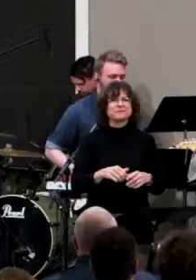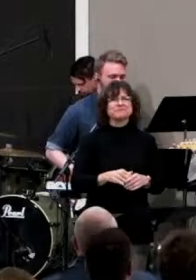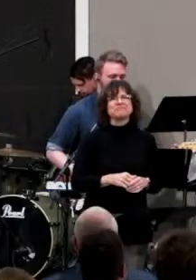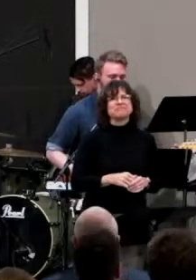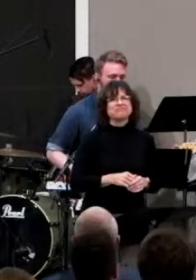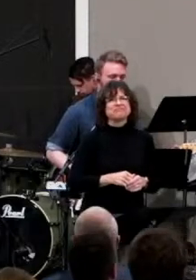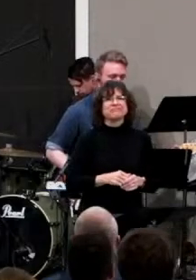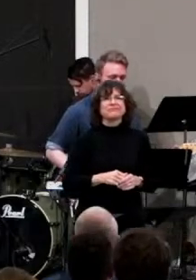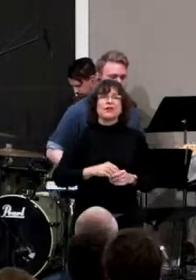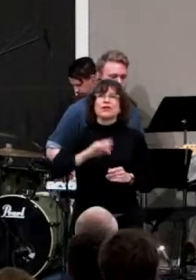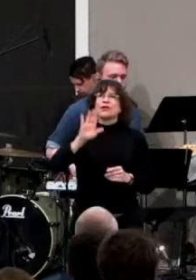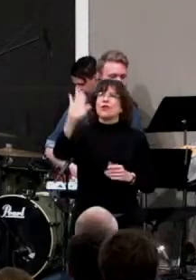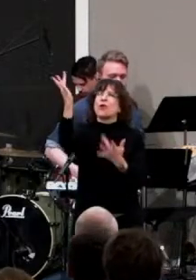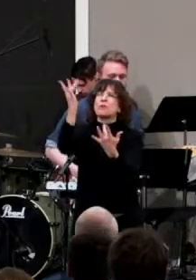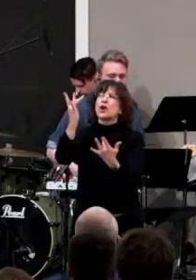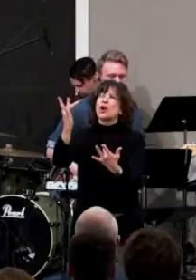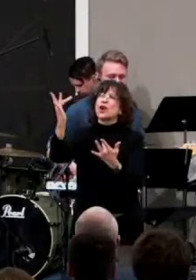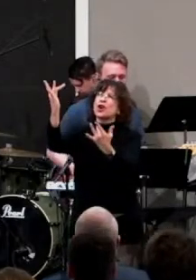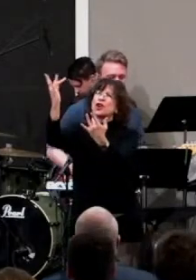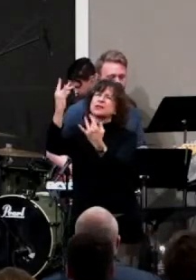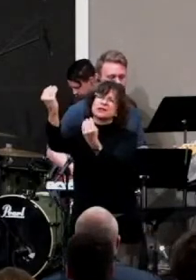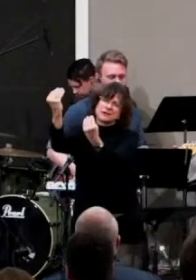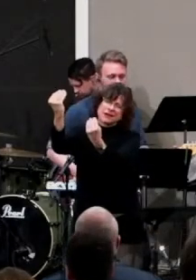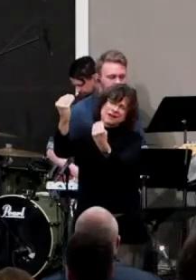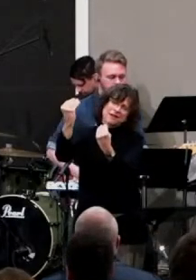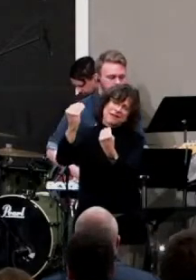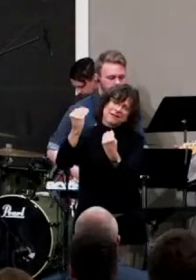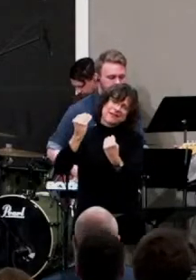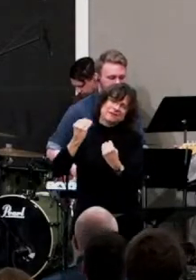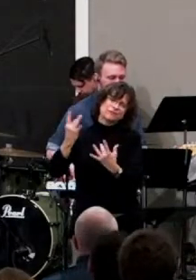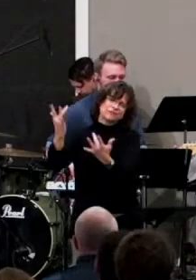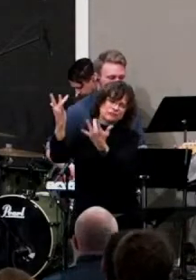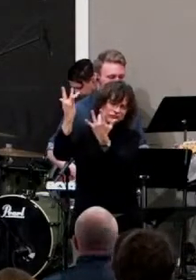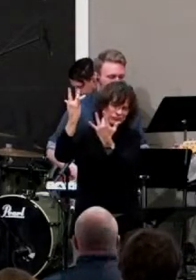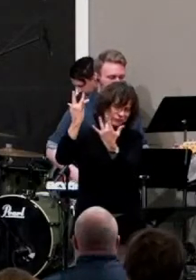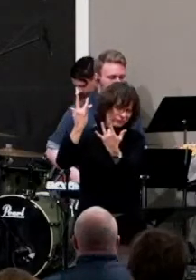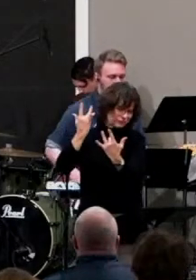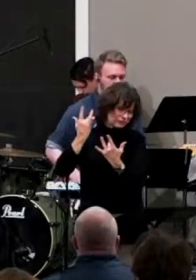Streams of mercy never ceasing.